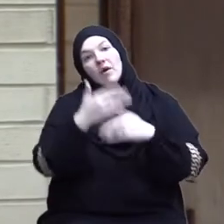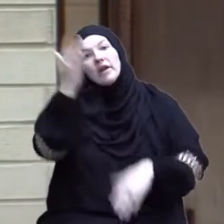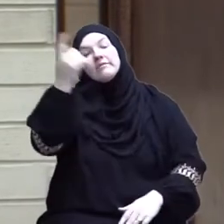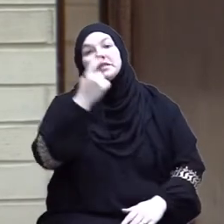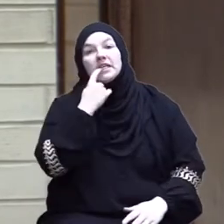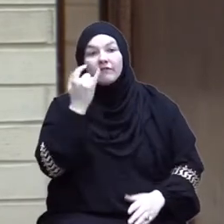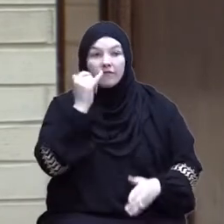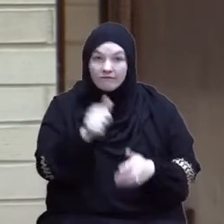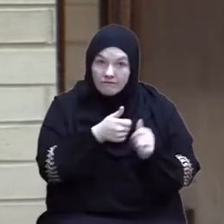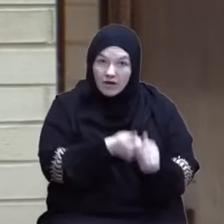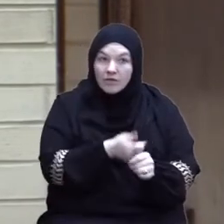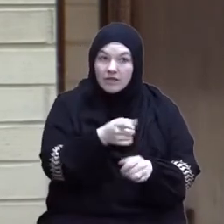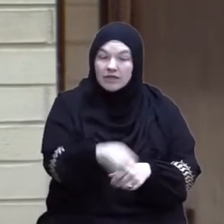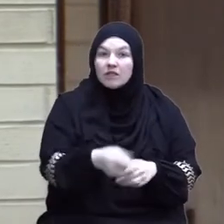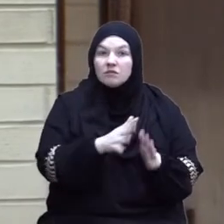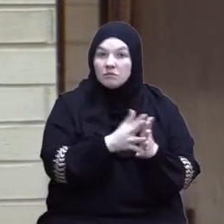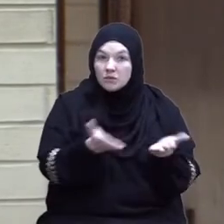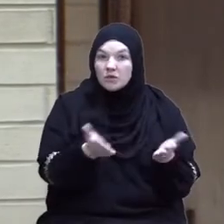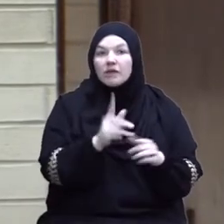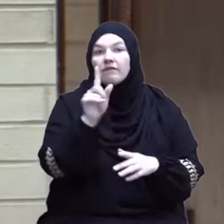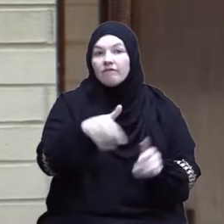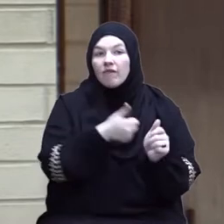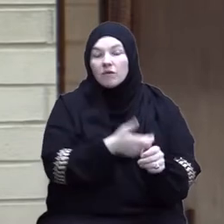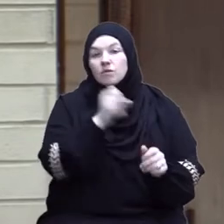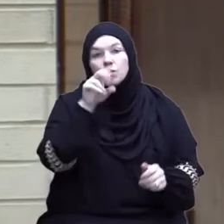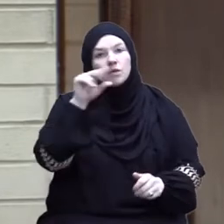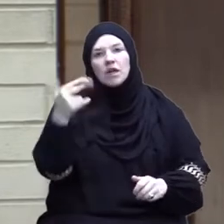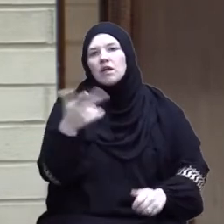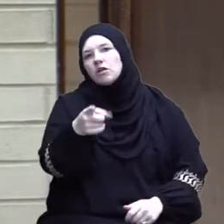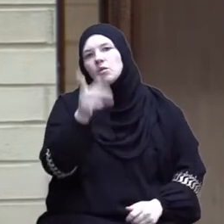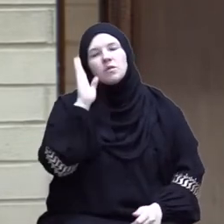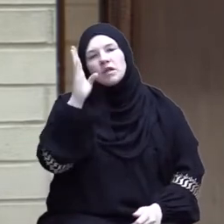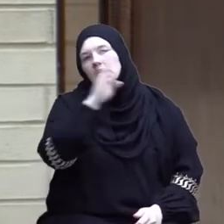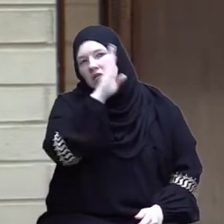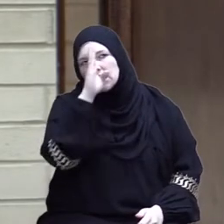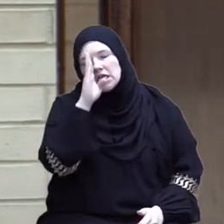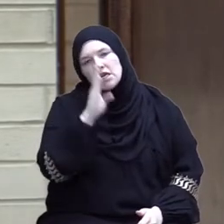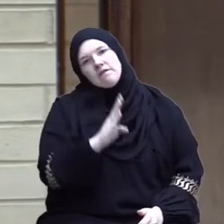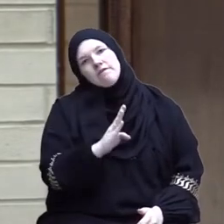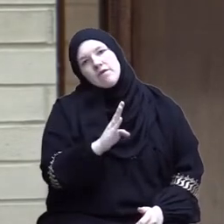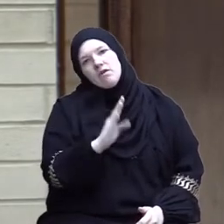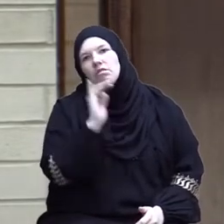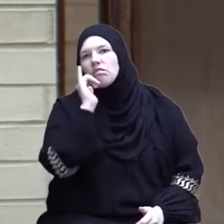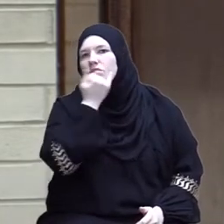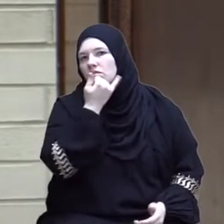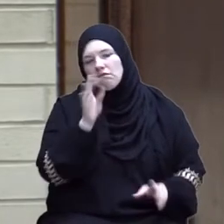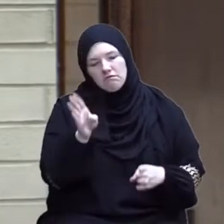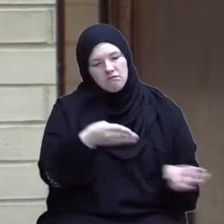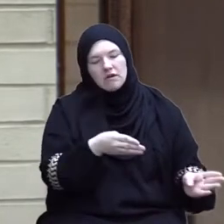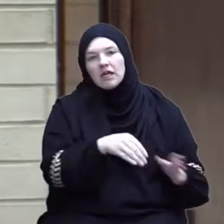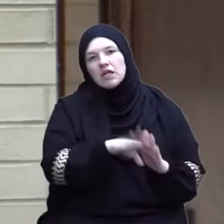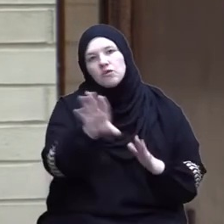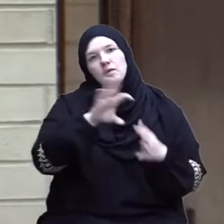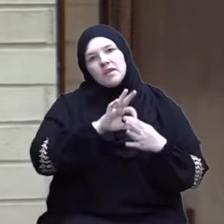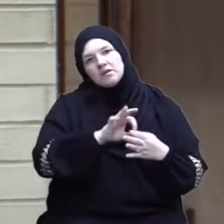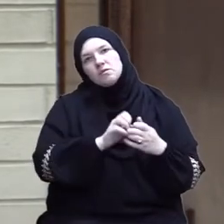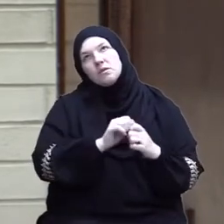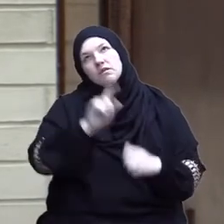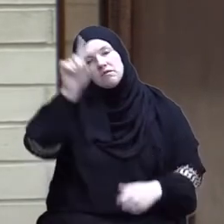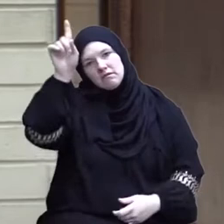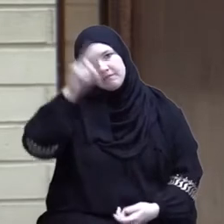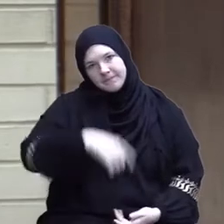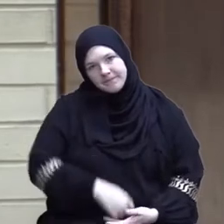this book, if you follow the Sunnah, you could never go out of line in your relationship with